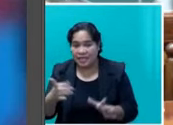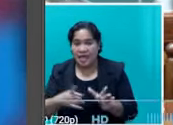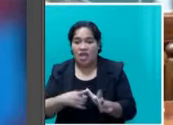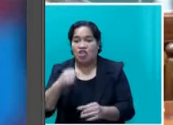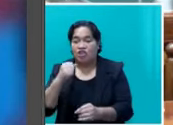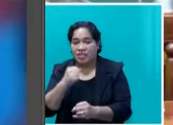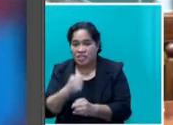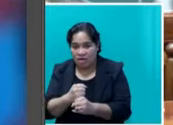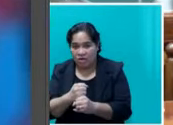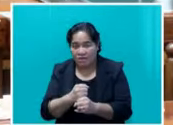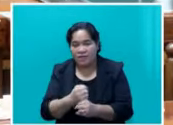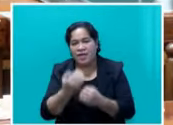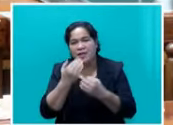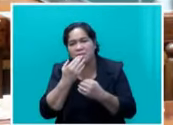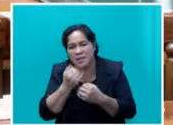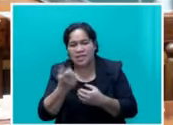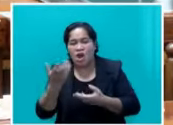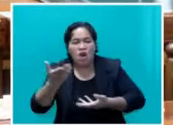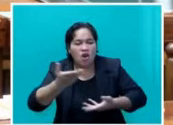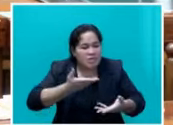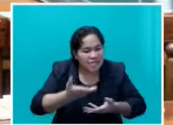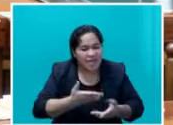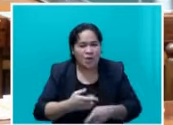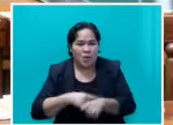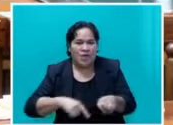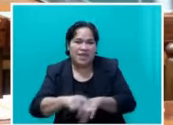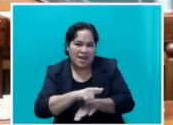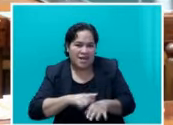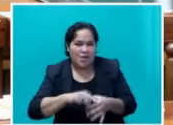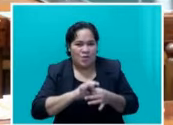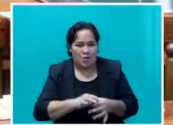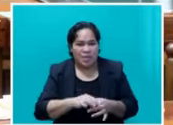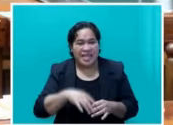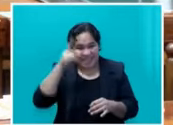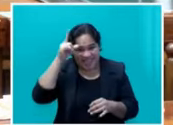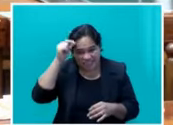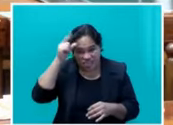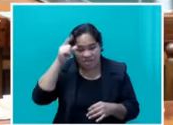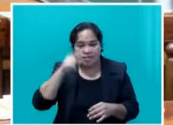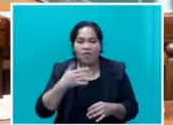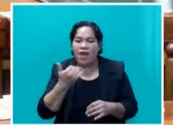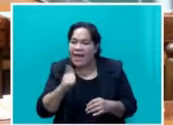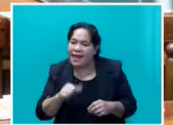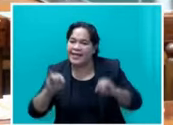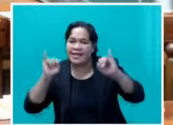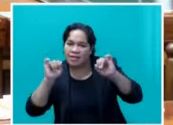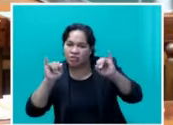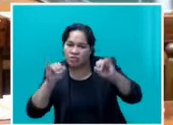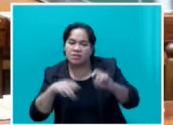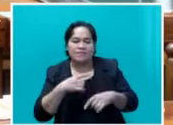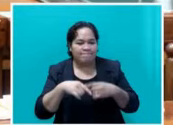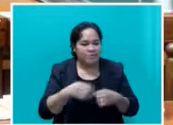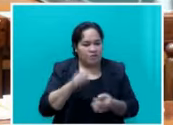General, please consult with the indigenous on any matters pertaining to the indigenous rights and privileges